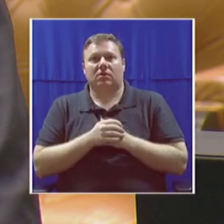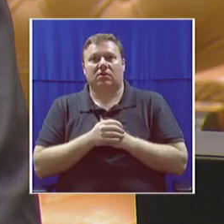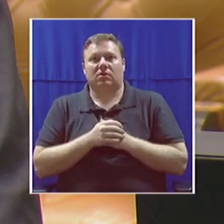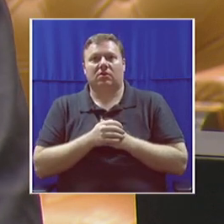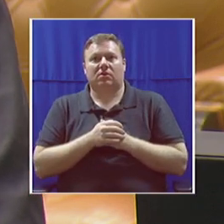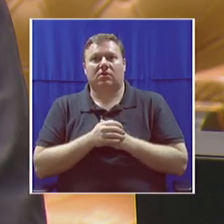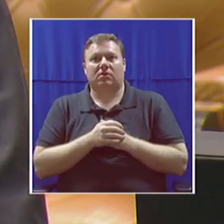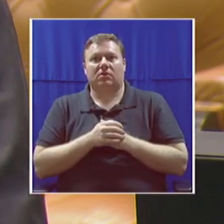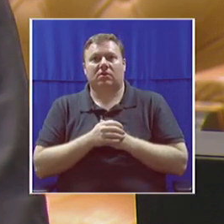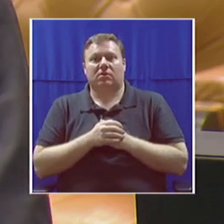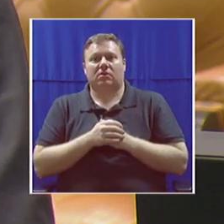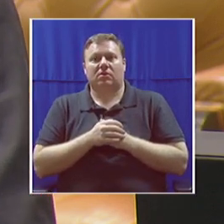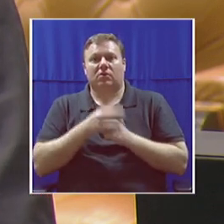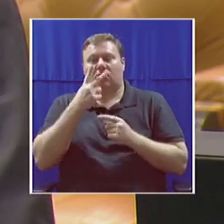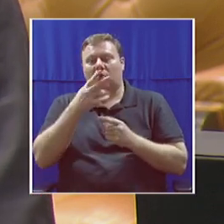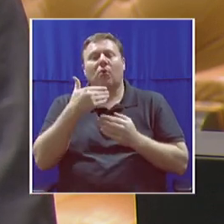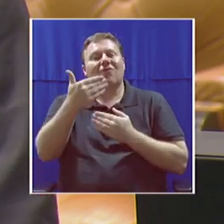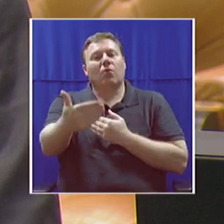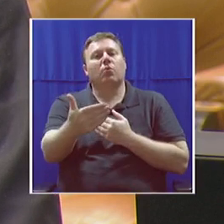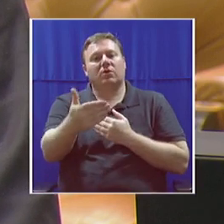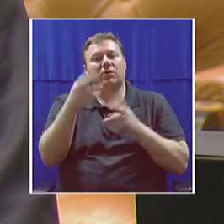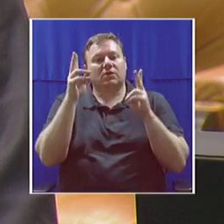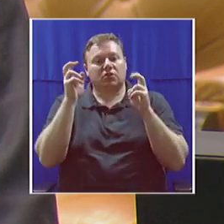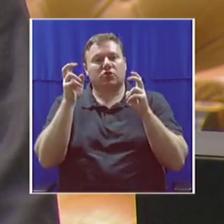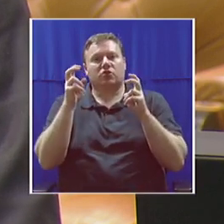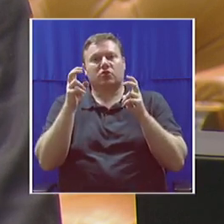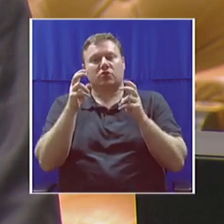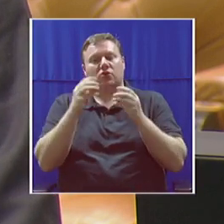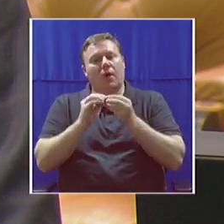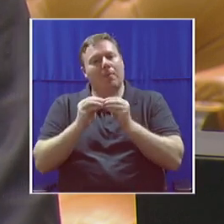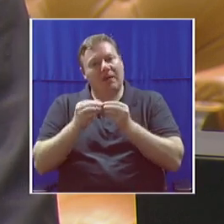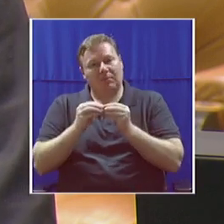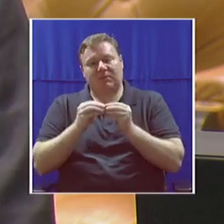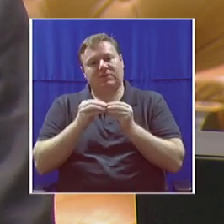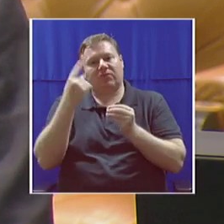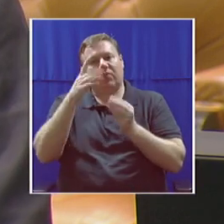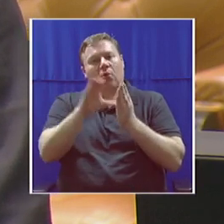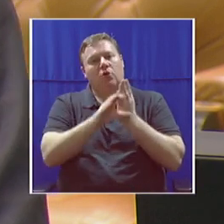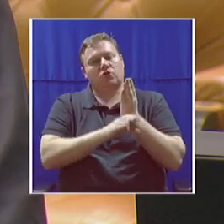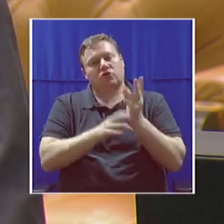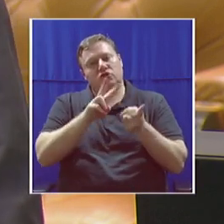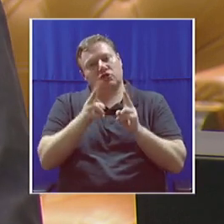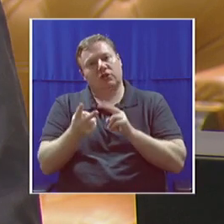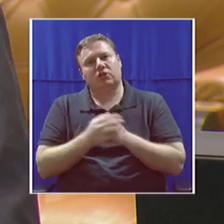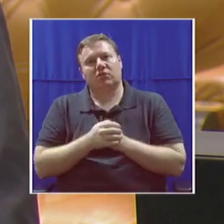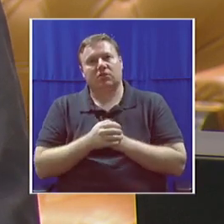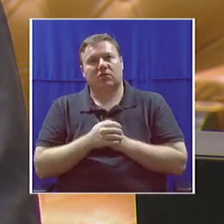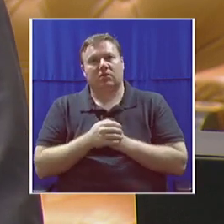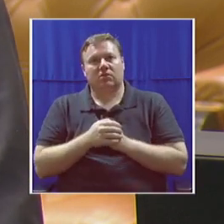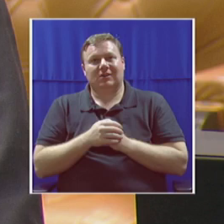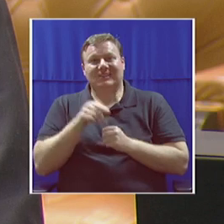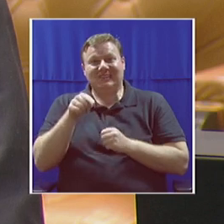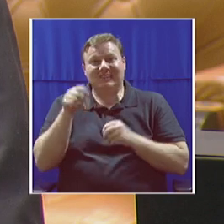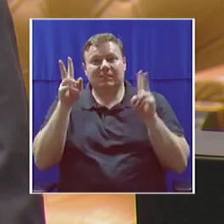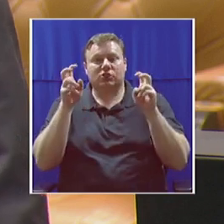forward to the issue of finalizing the amendment to the particular Constitution that your issue is a real one that is